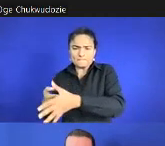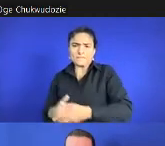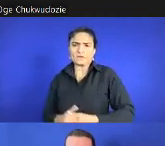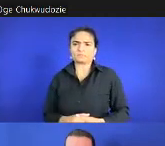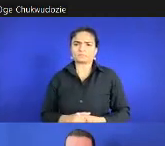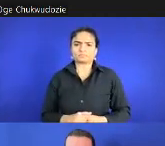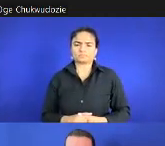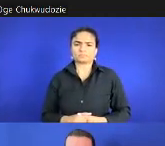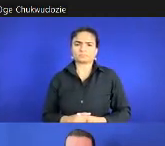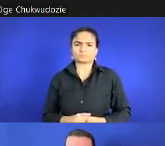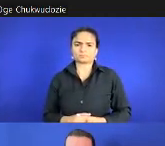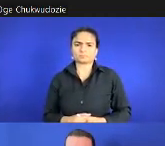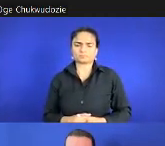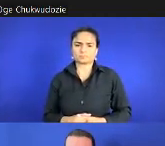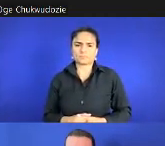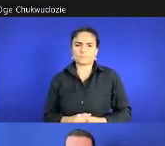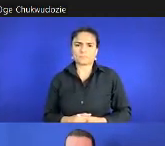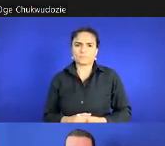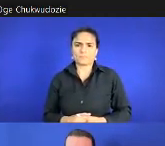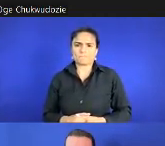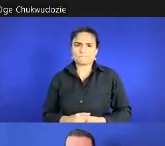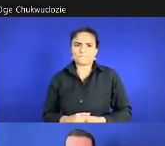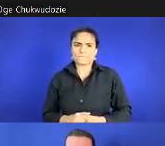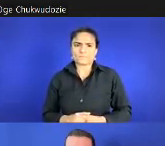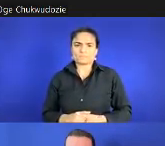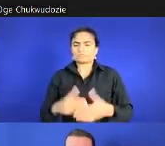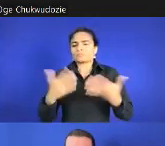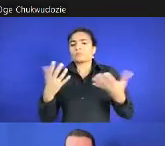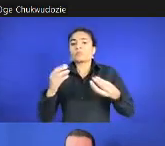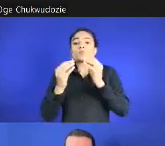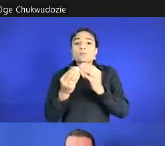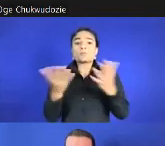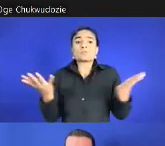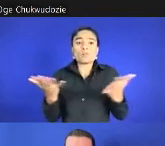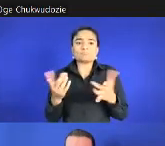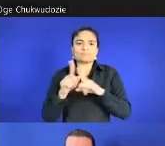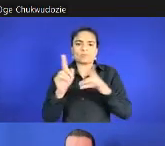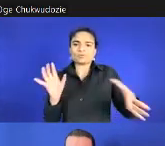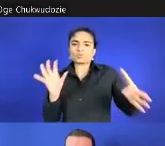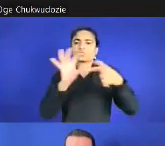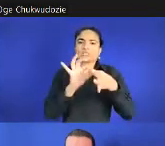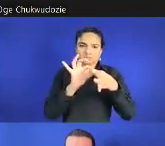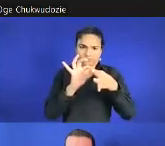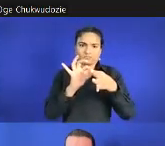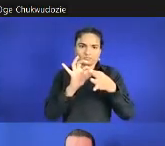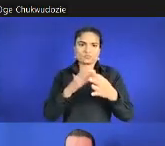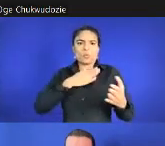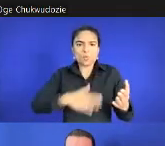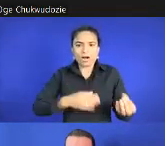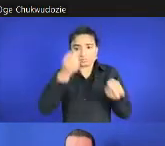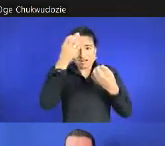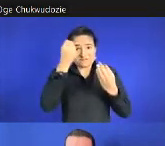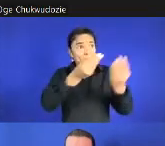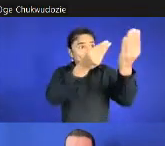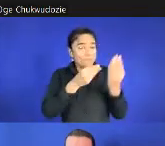also, limit or constraint providing feedback or handling the feedback properly. Because if you don't have proper